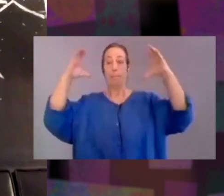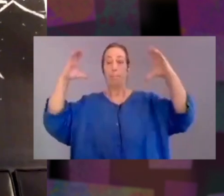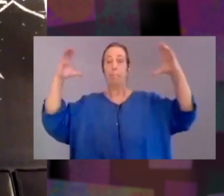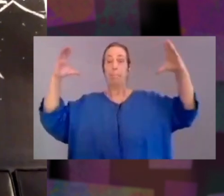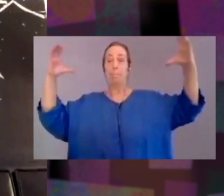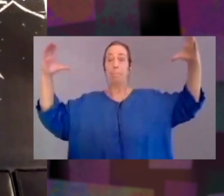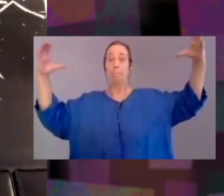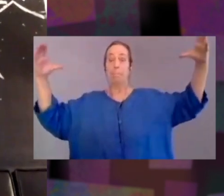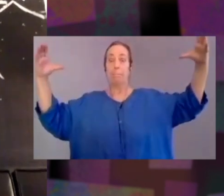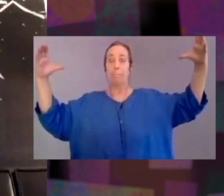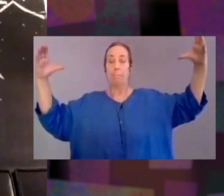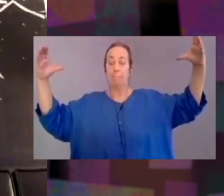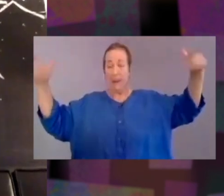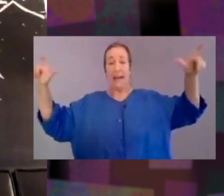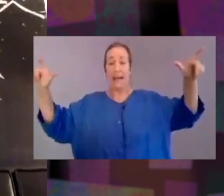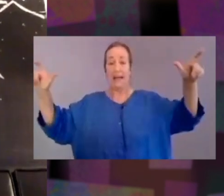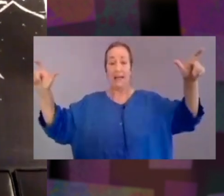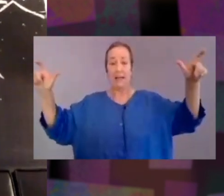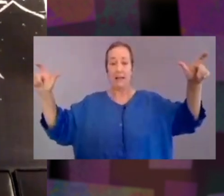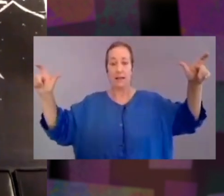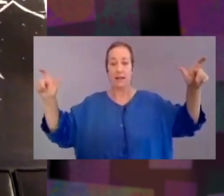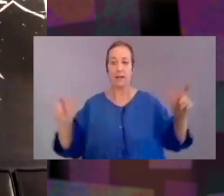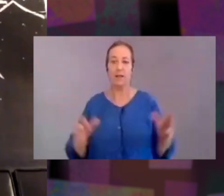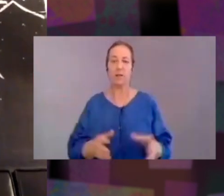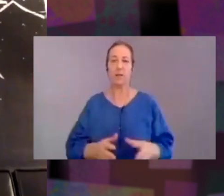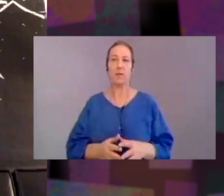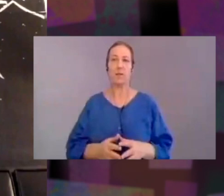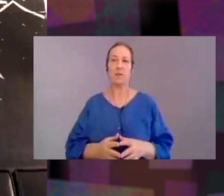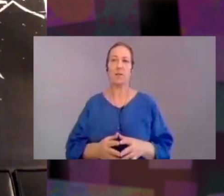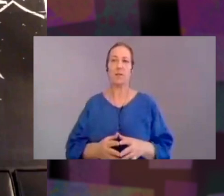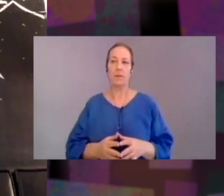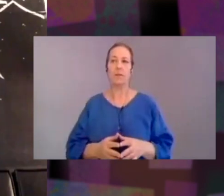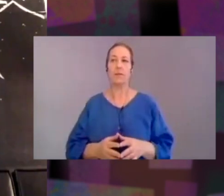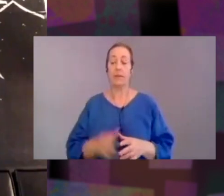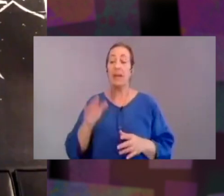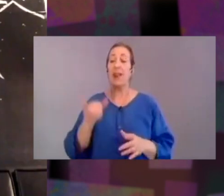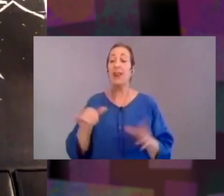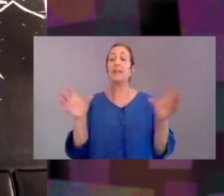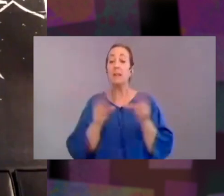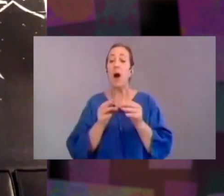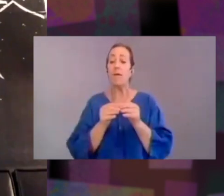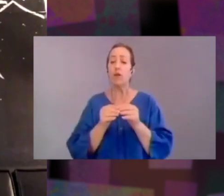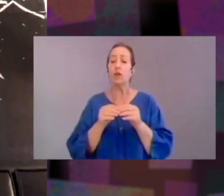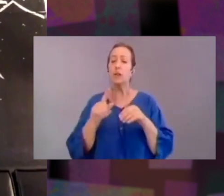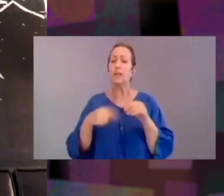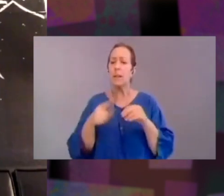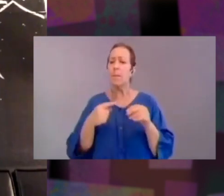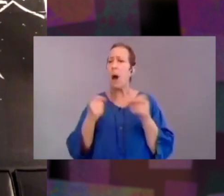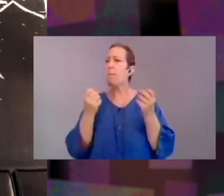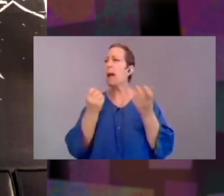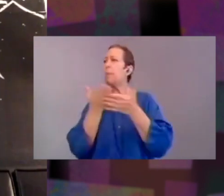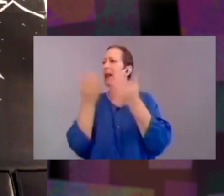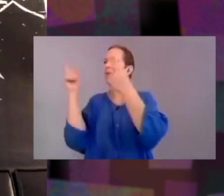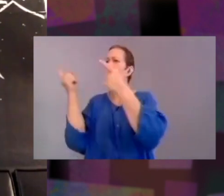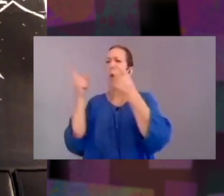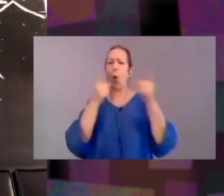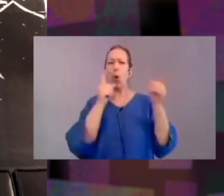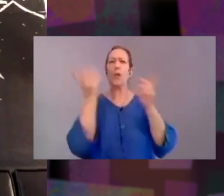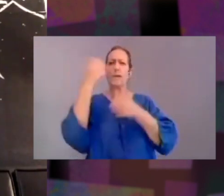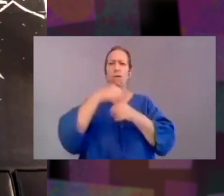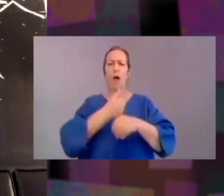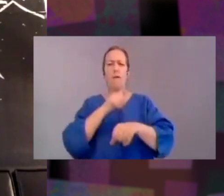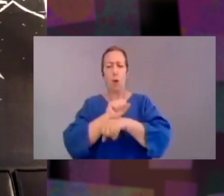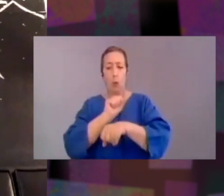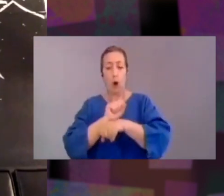This conference is about all these forces driving our work today, but it's also about the future we can build together.